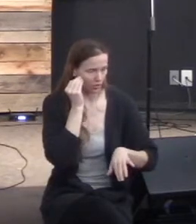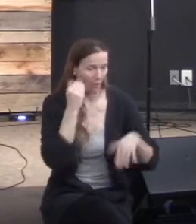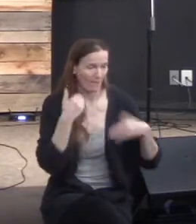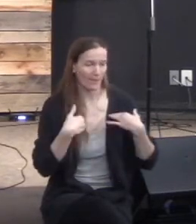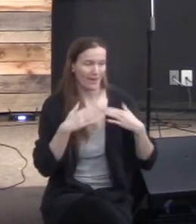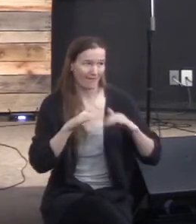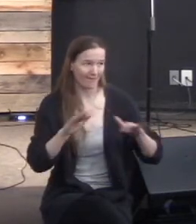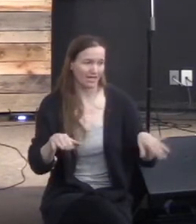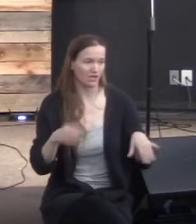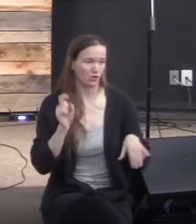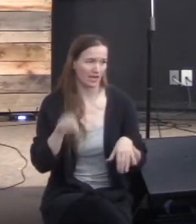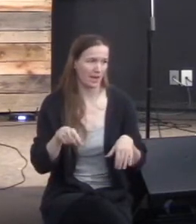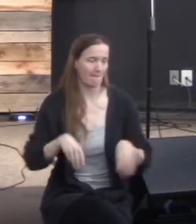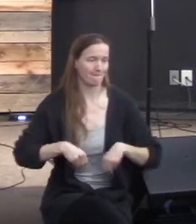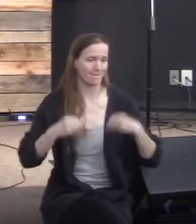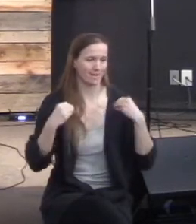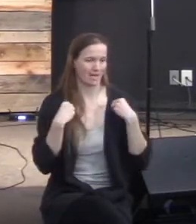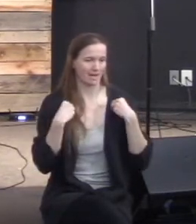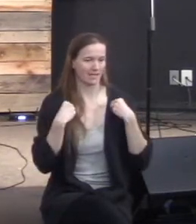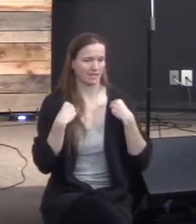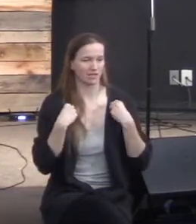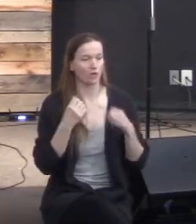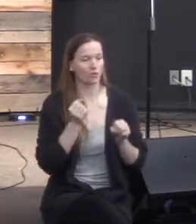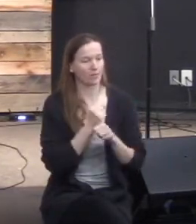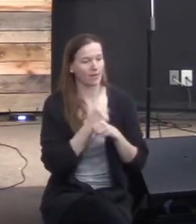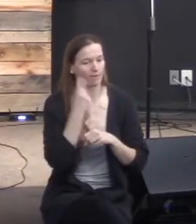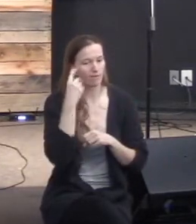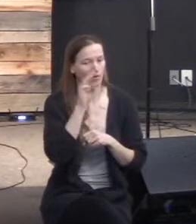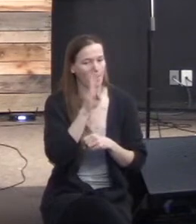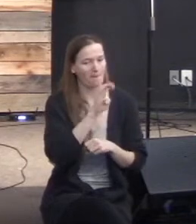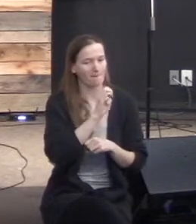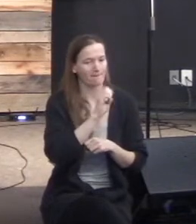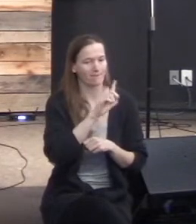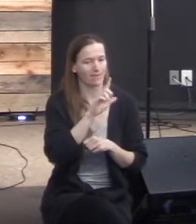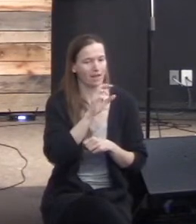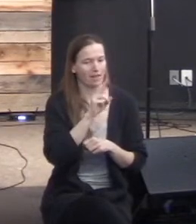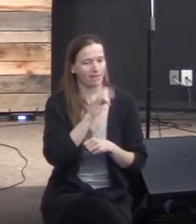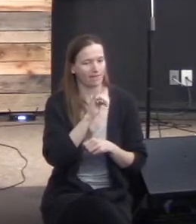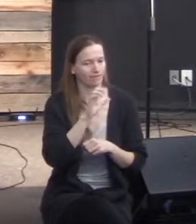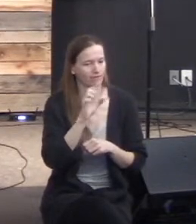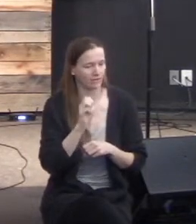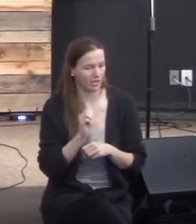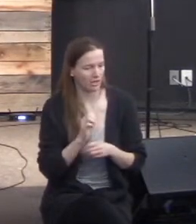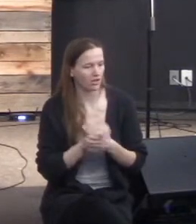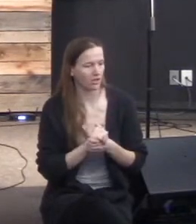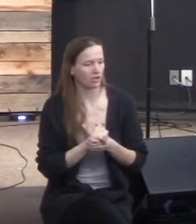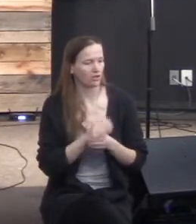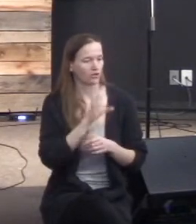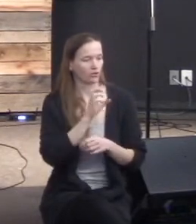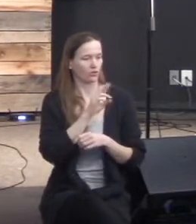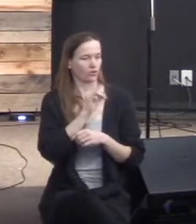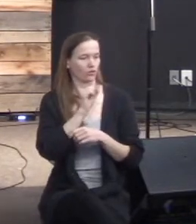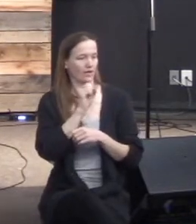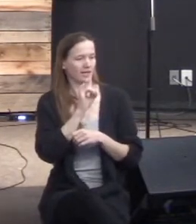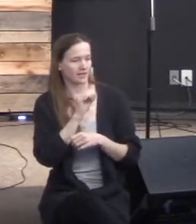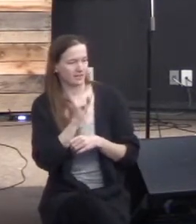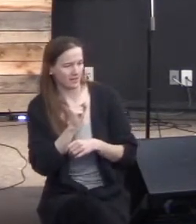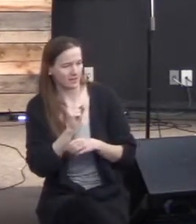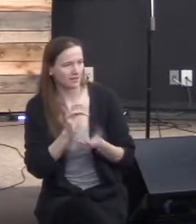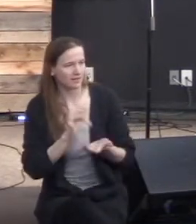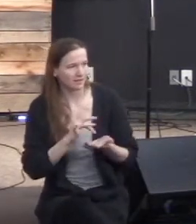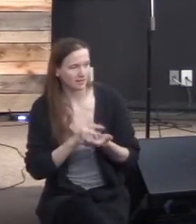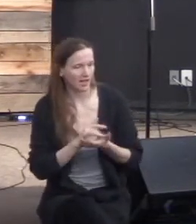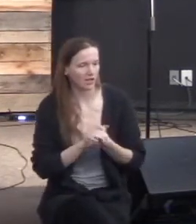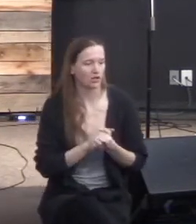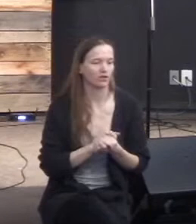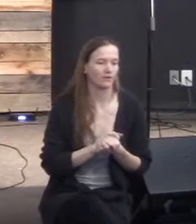blankets for the Belleville Crisis Intervention Center, Friends of Kids with Cancer, and the Ronald